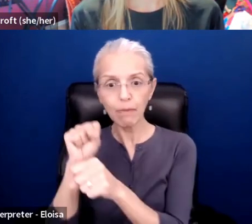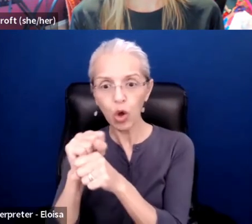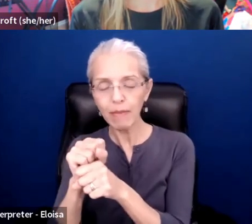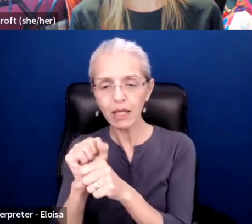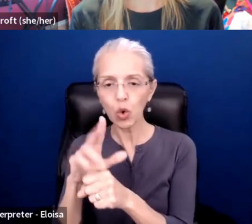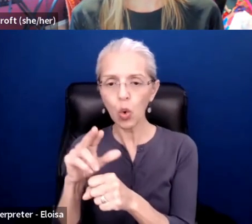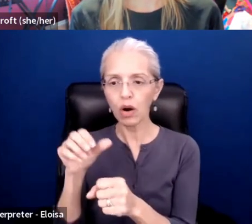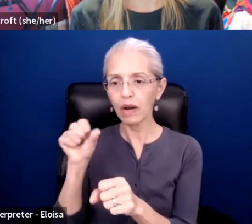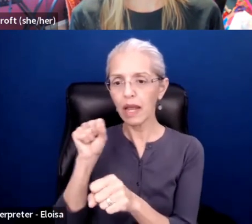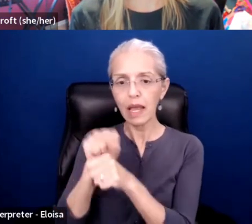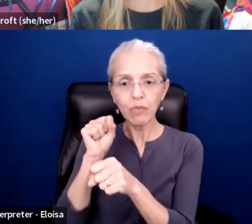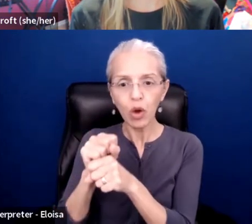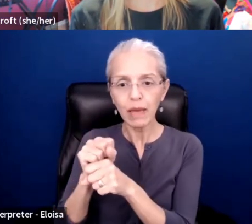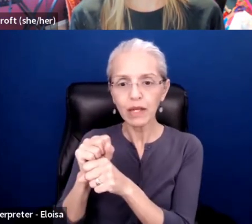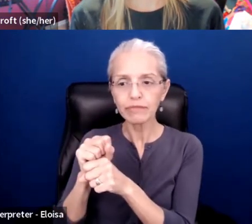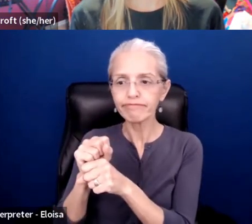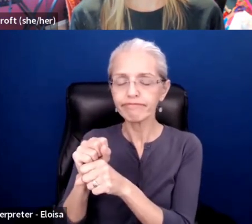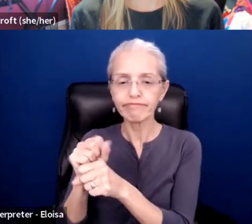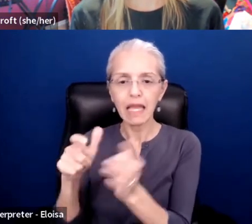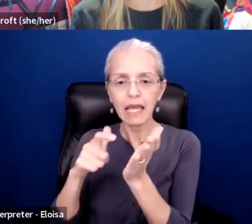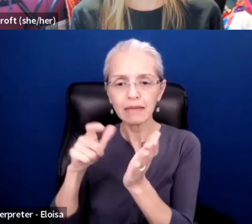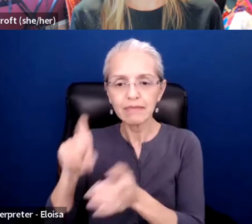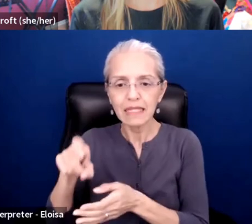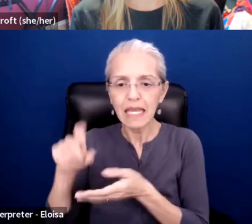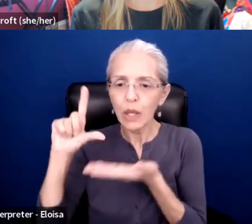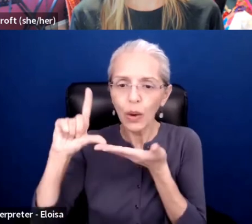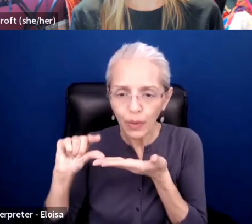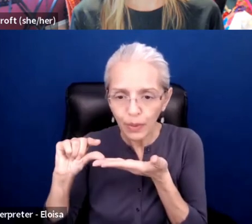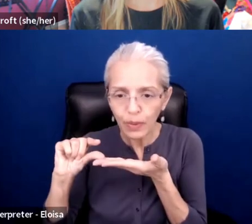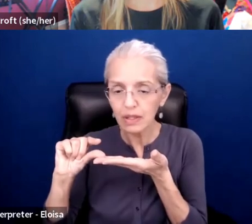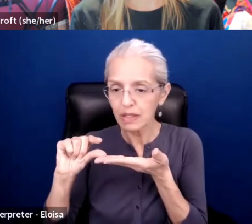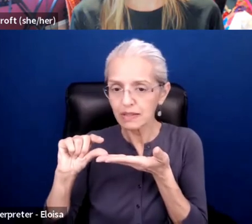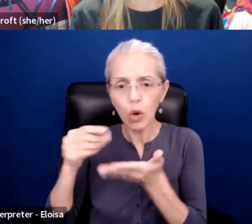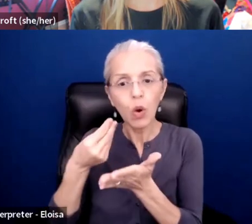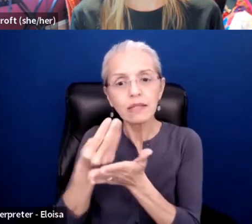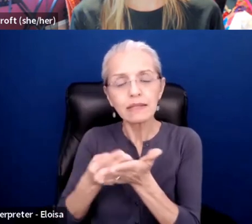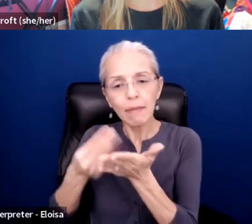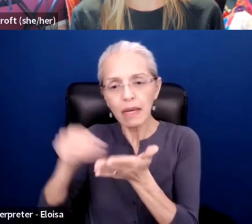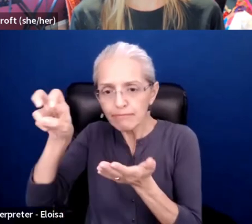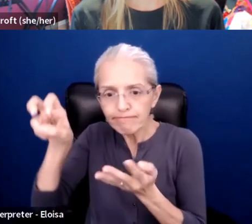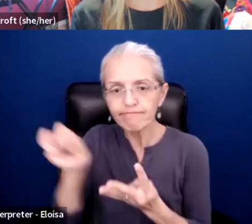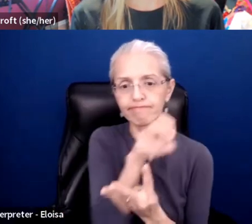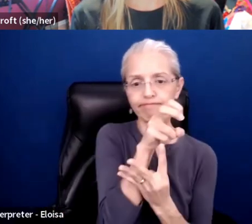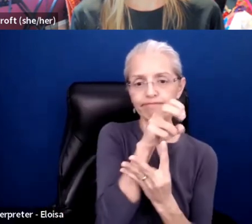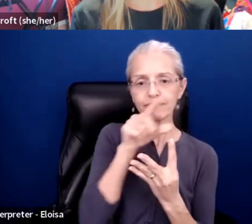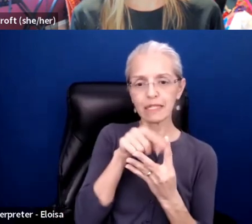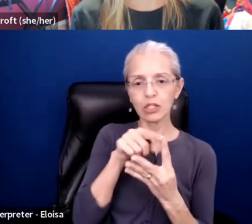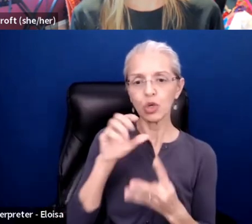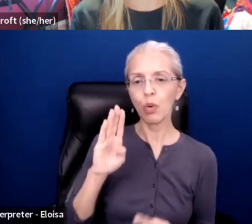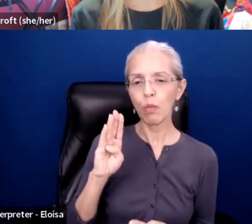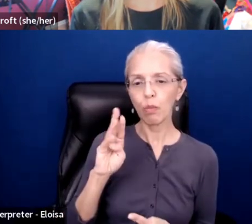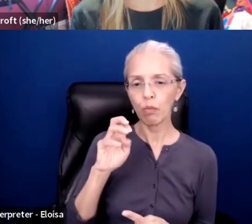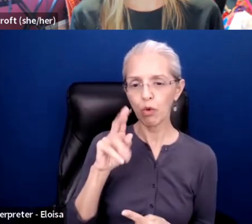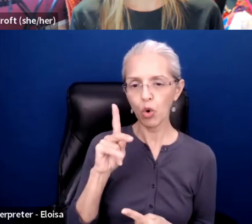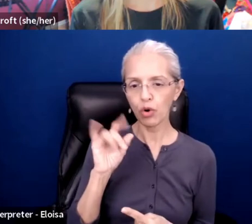employment day as you need in some of the other areas, or residential, you want to move some of that to employment in day. Having that ability to really manipulate the